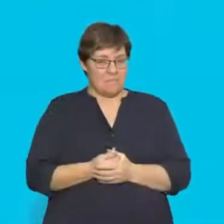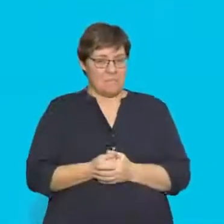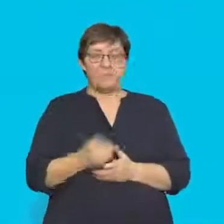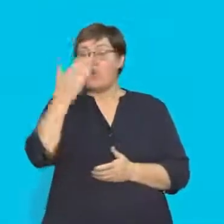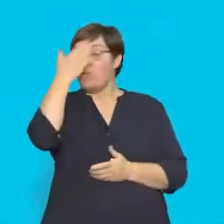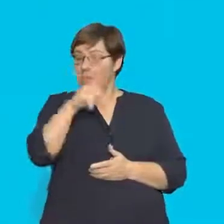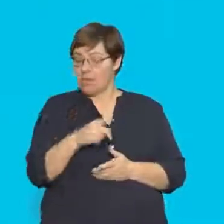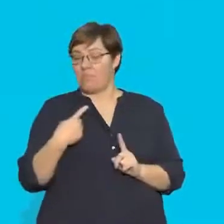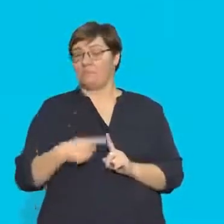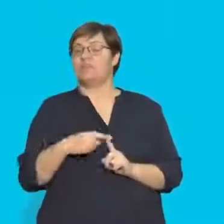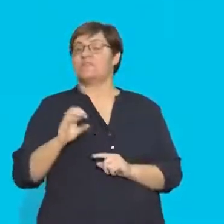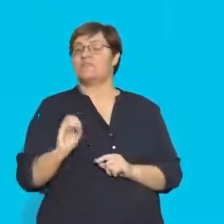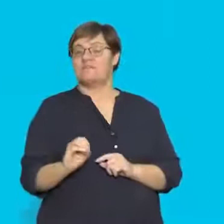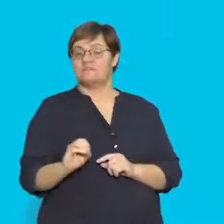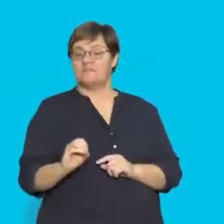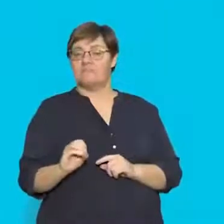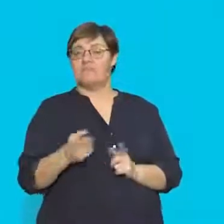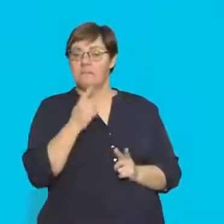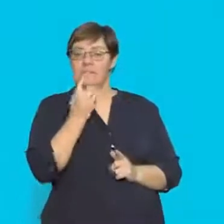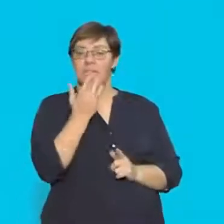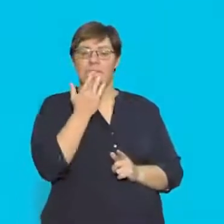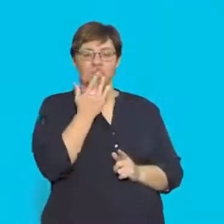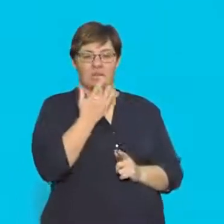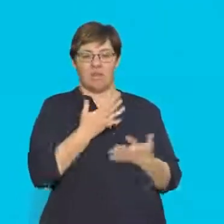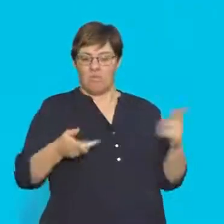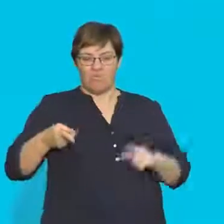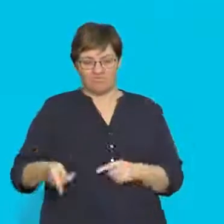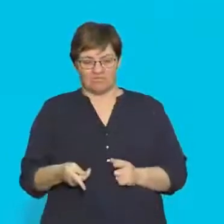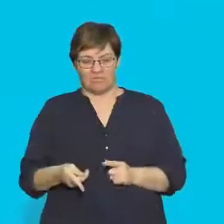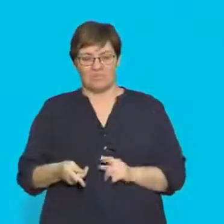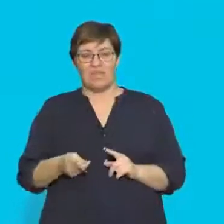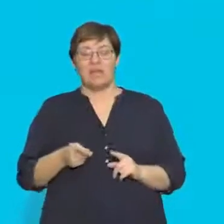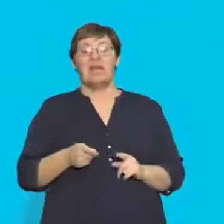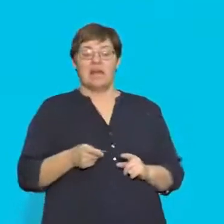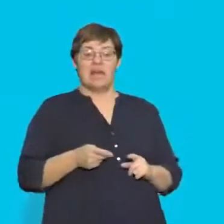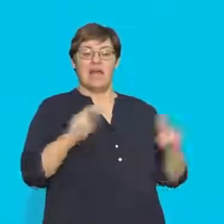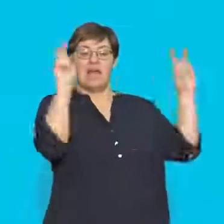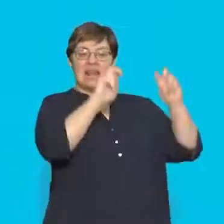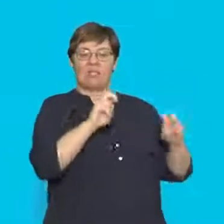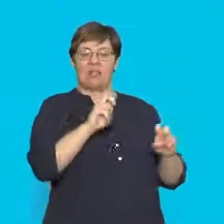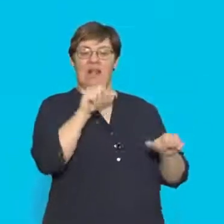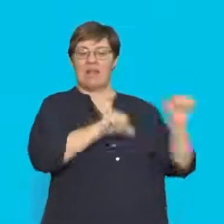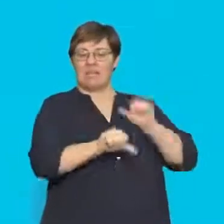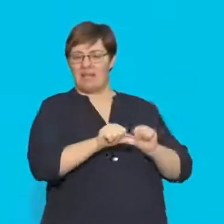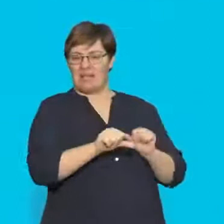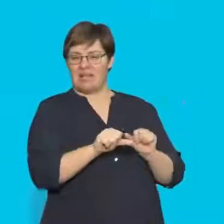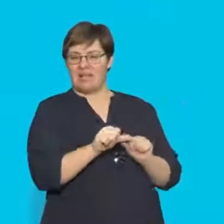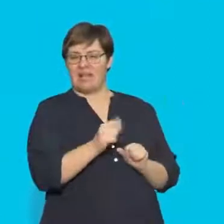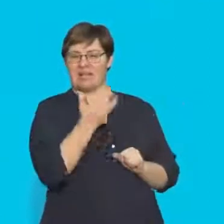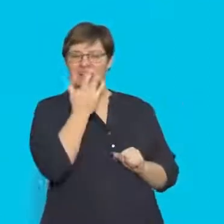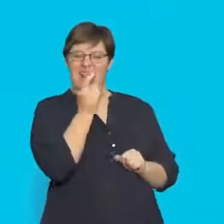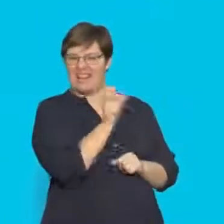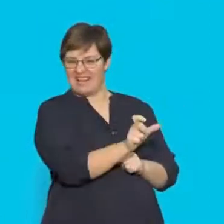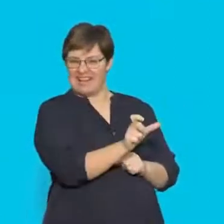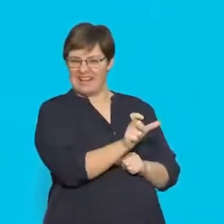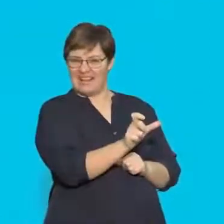we know that it certainly has advantages over using batteries, electrochemical cells, because those